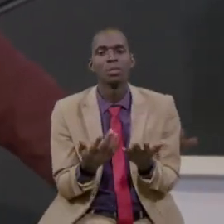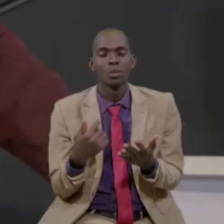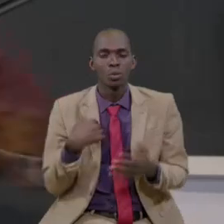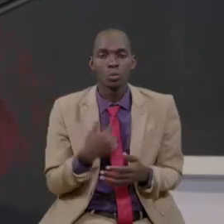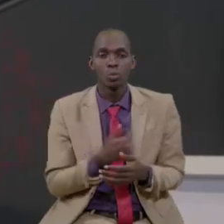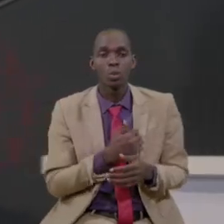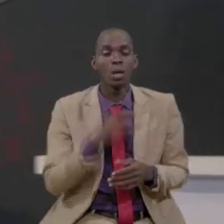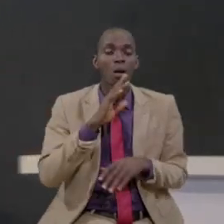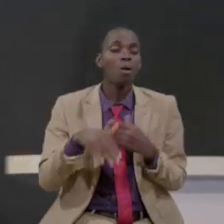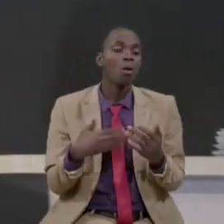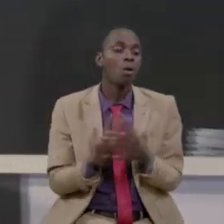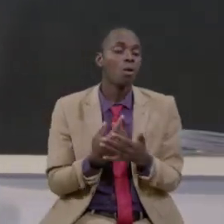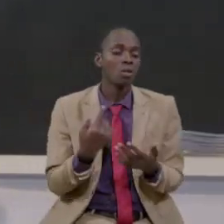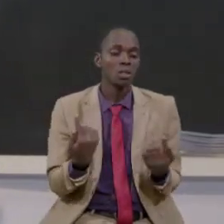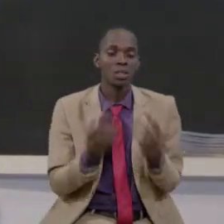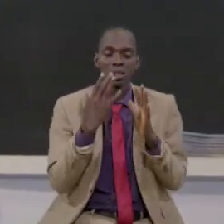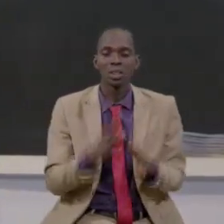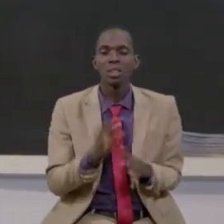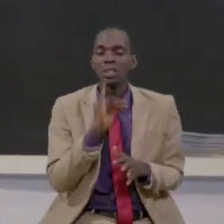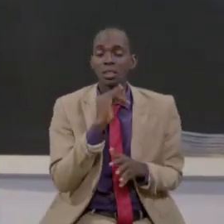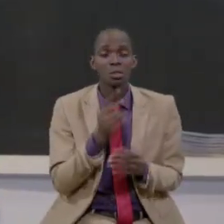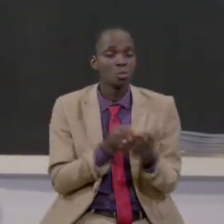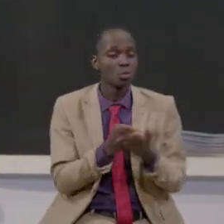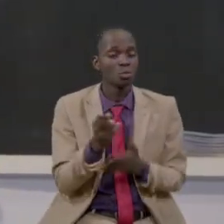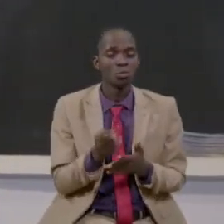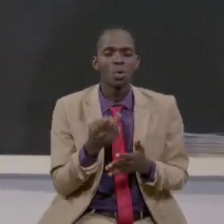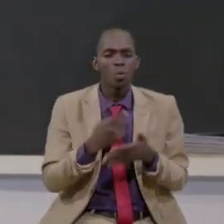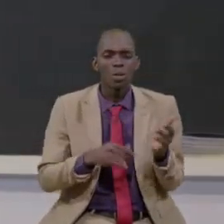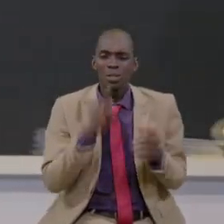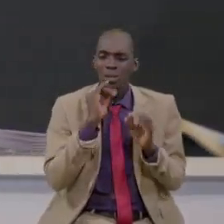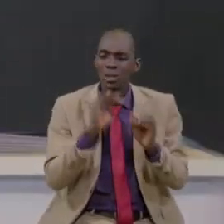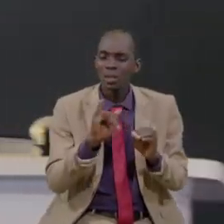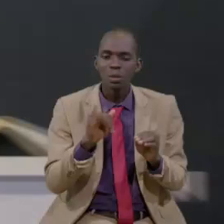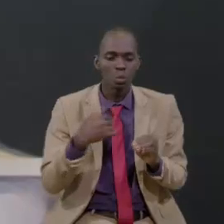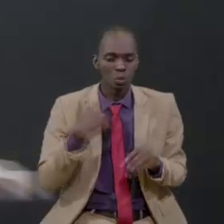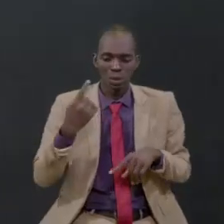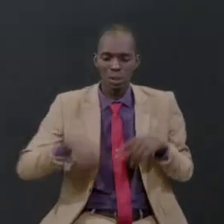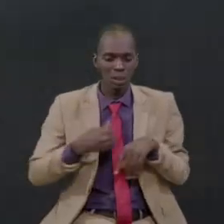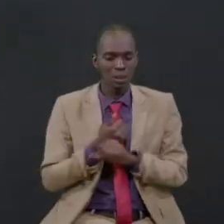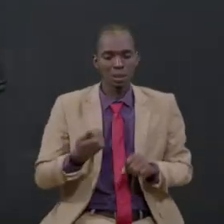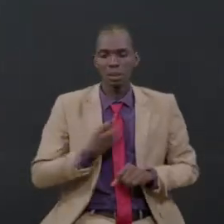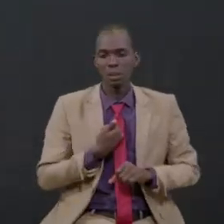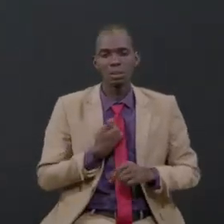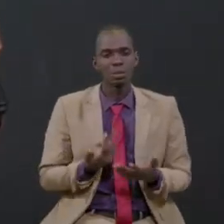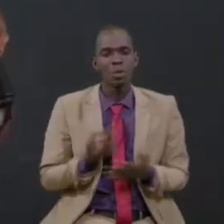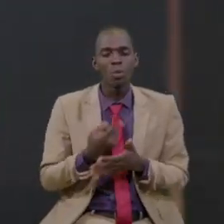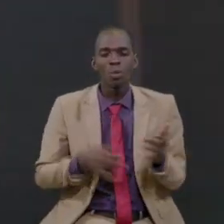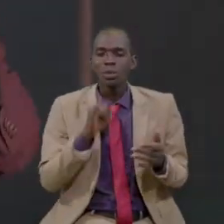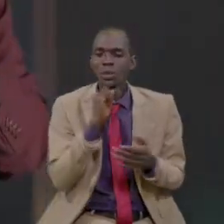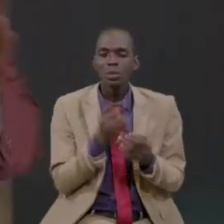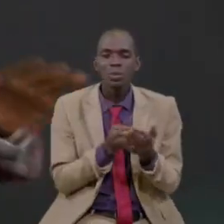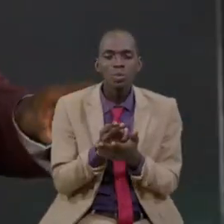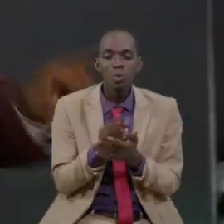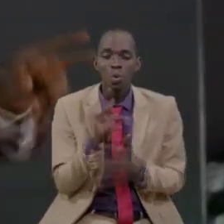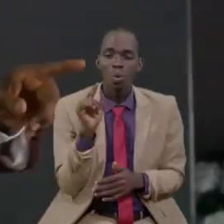the basic? We cannot save ourselves. What the basic? Only Christ can save. What